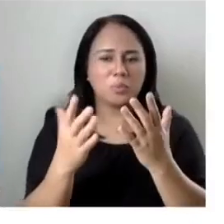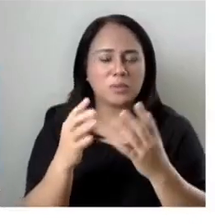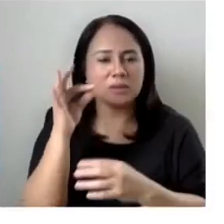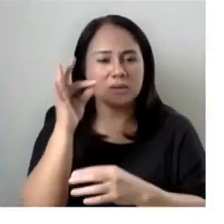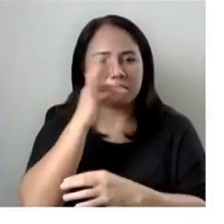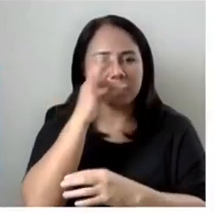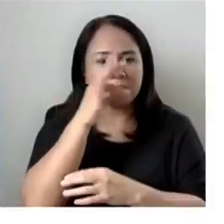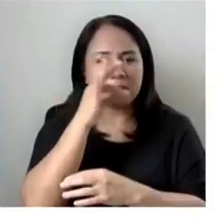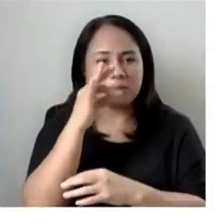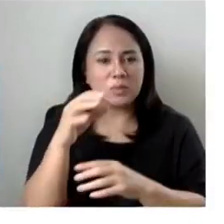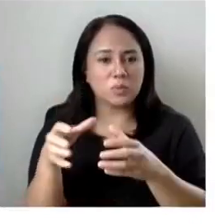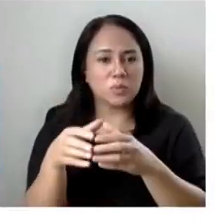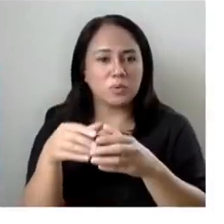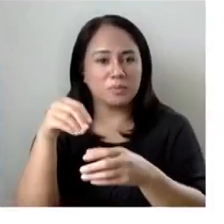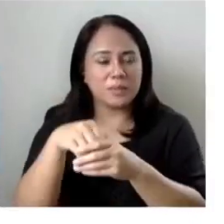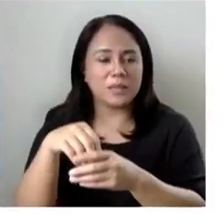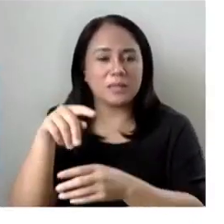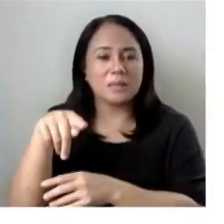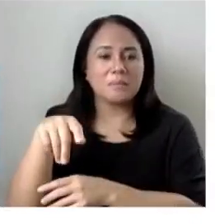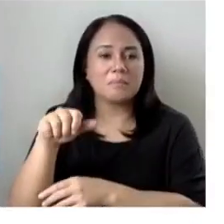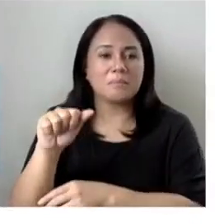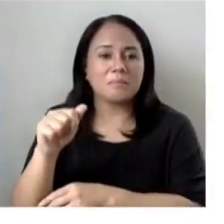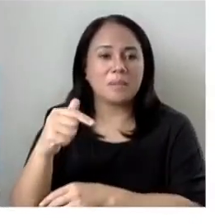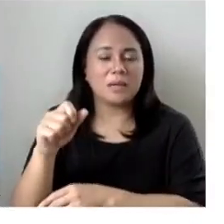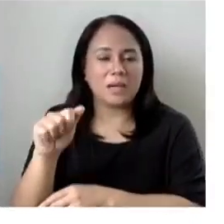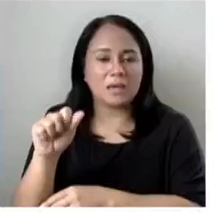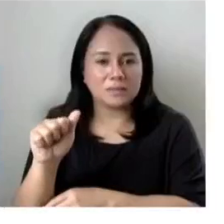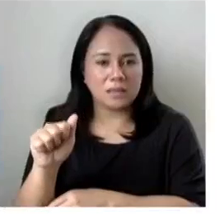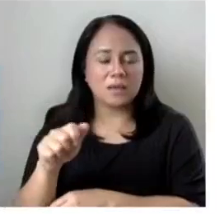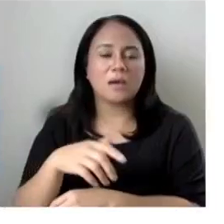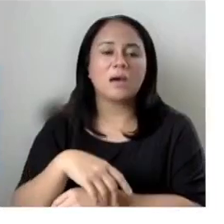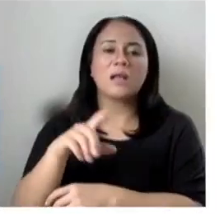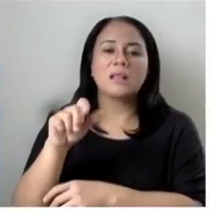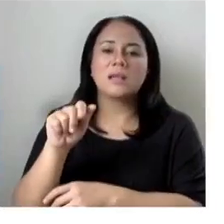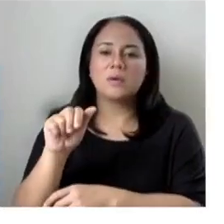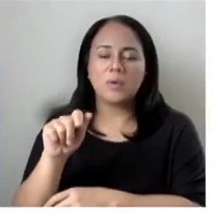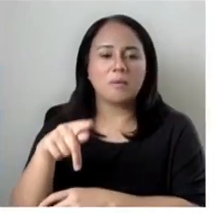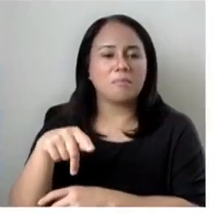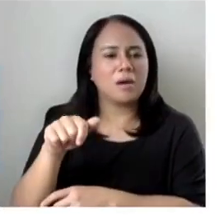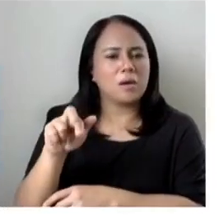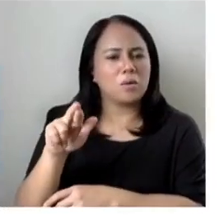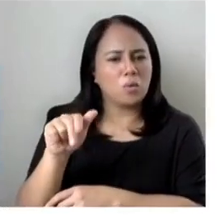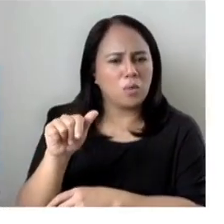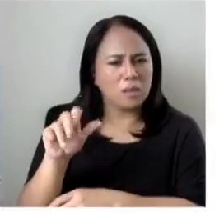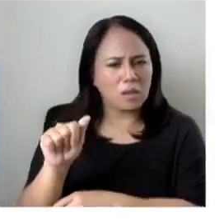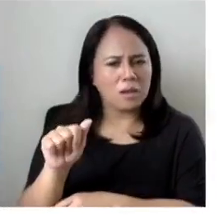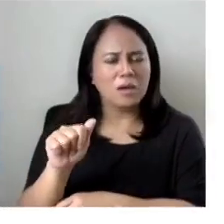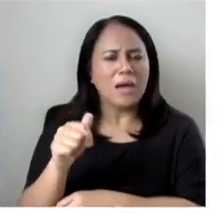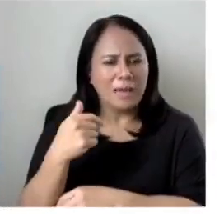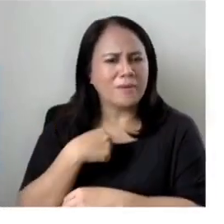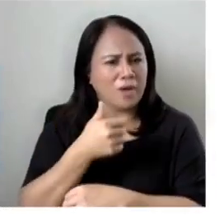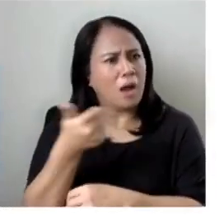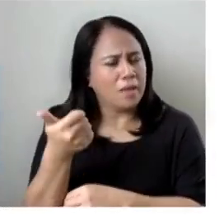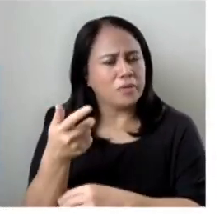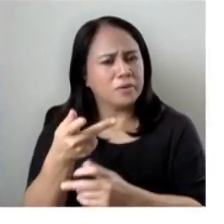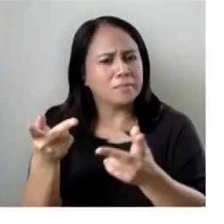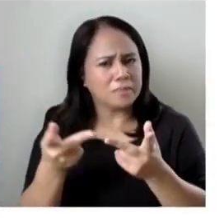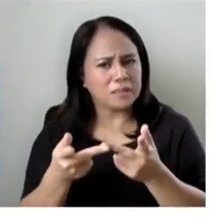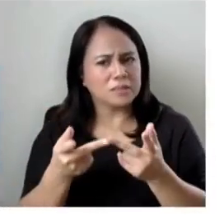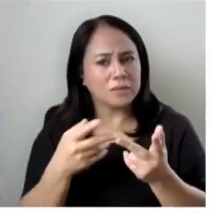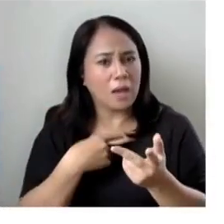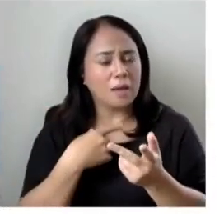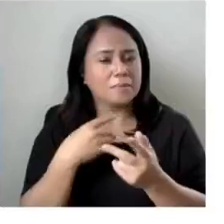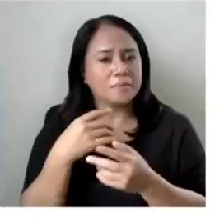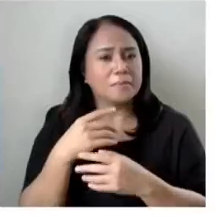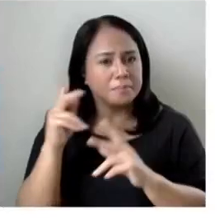troops in Pag-asa, in Lawak, in Parola, no, and you know, there are also civilian communities